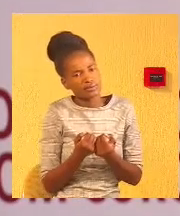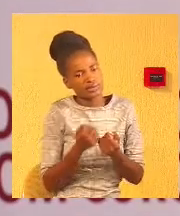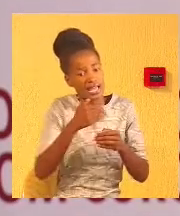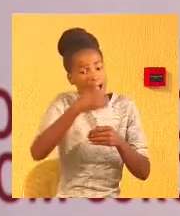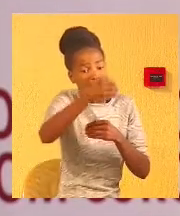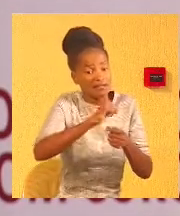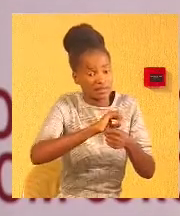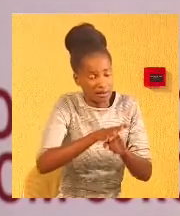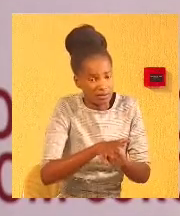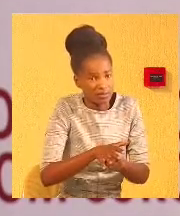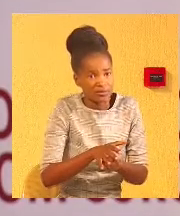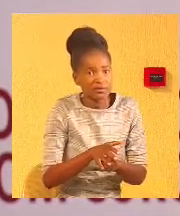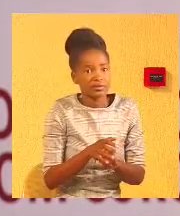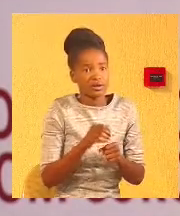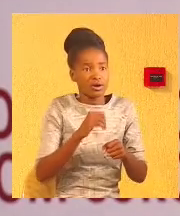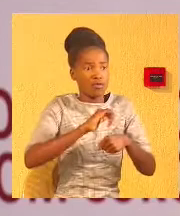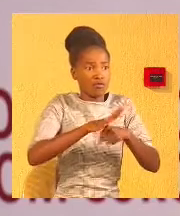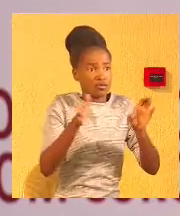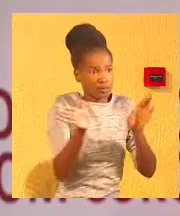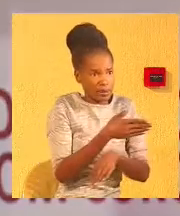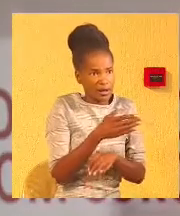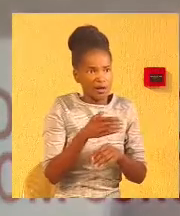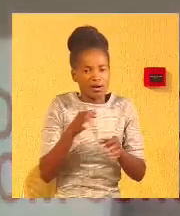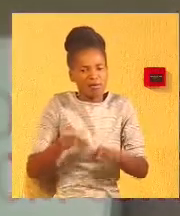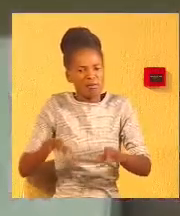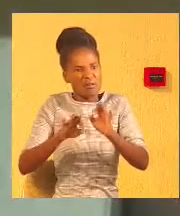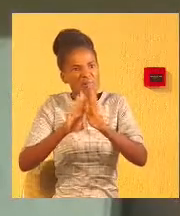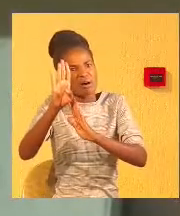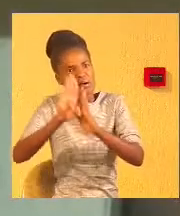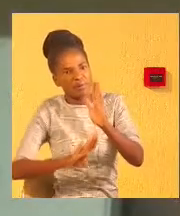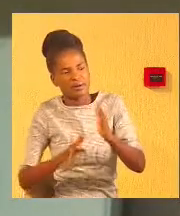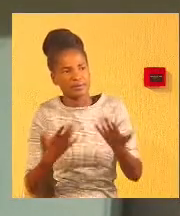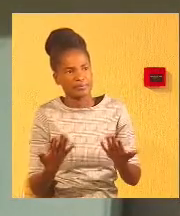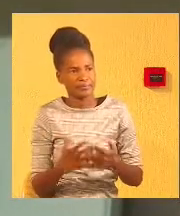post-COVID-19 situation in the agricultural sector? Thank you very much,